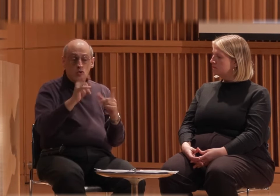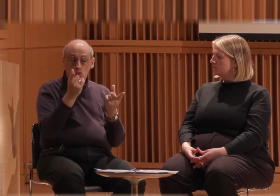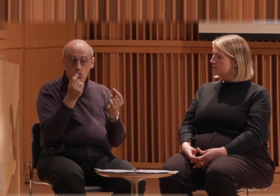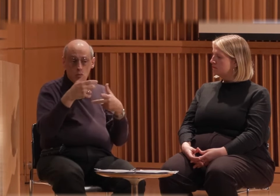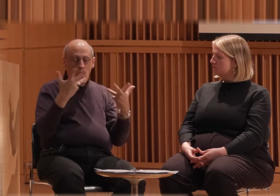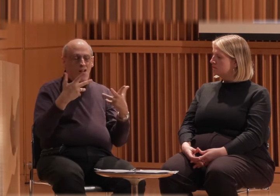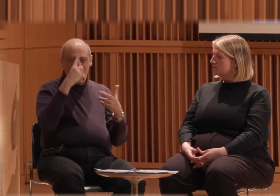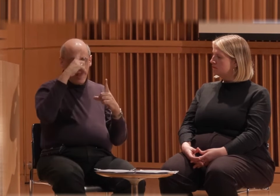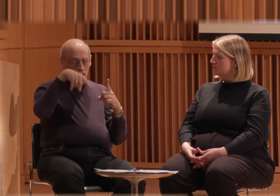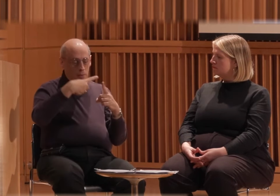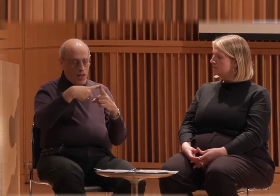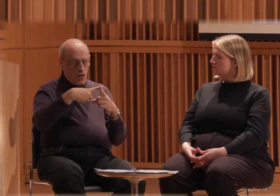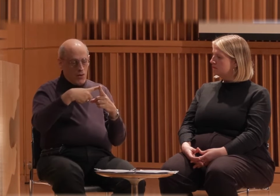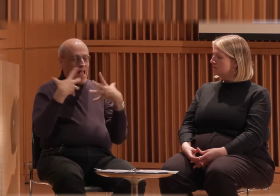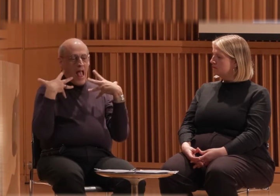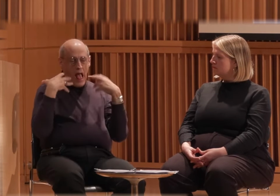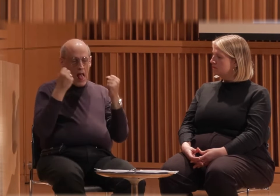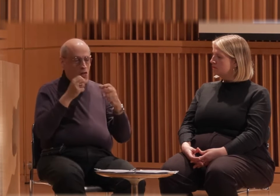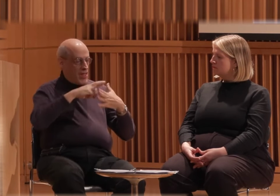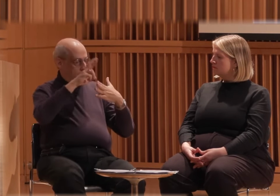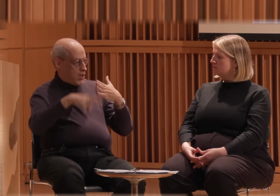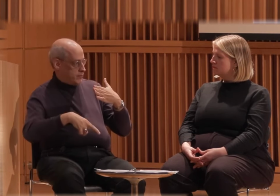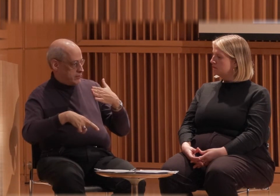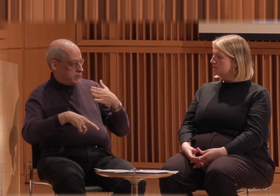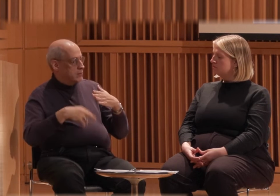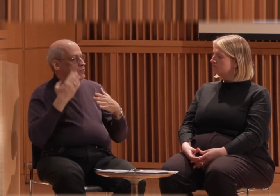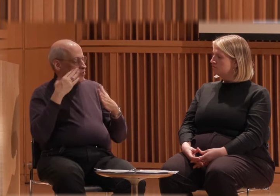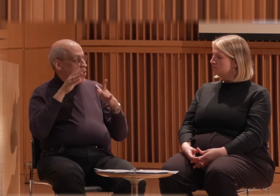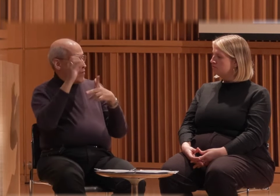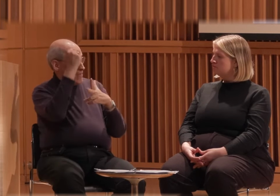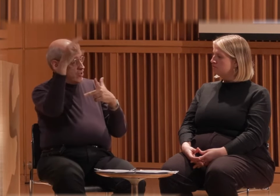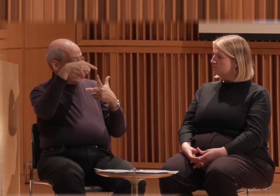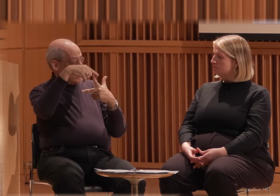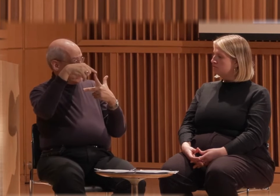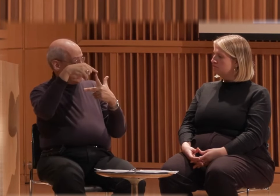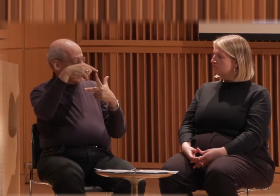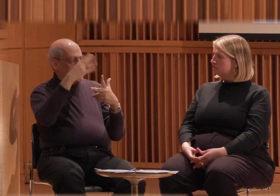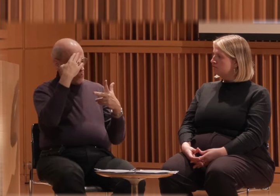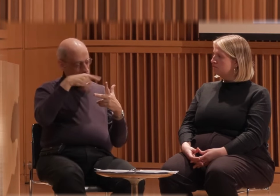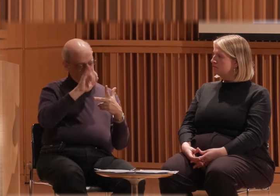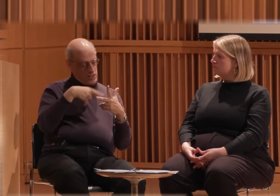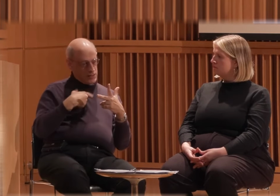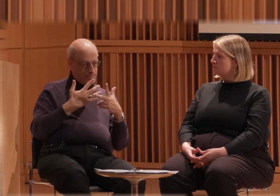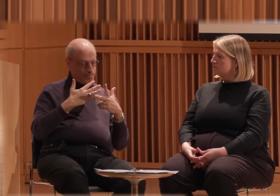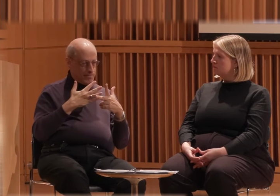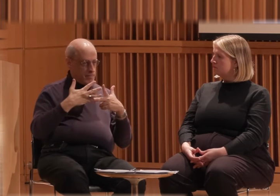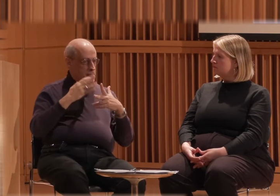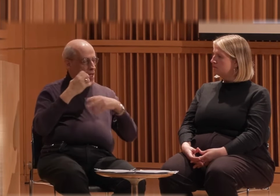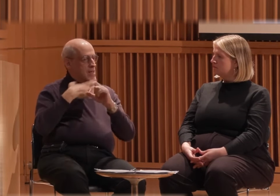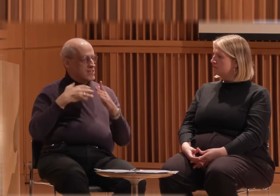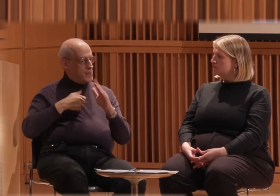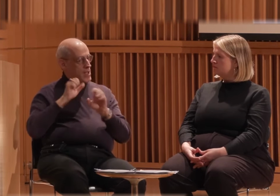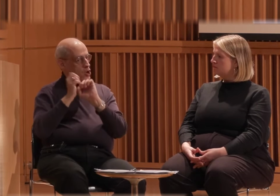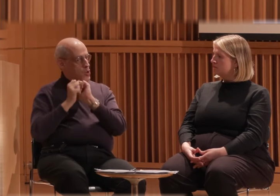also think about health outcomes. And then, you know, this vision also, and this is where I think it makes some of my